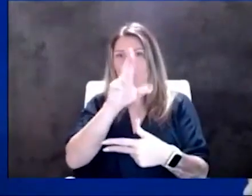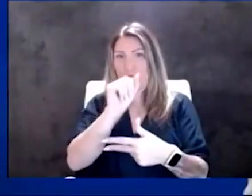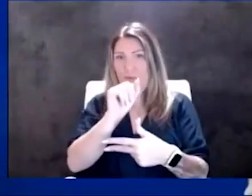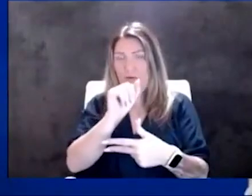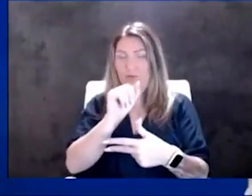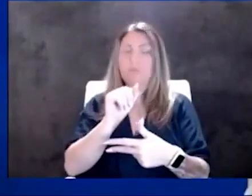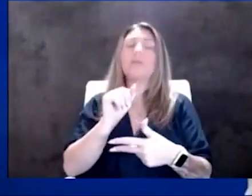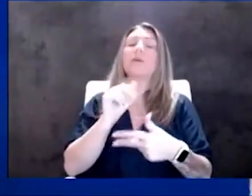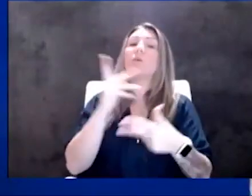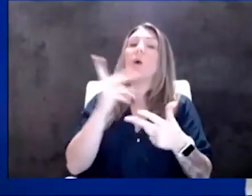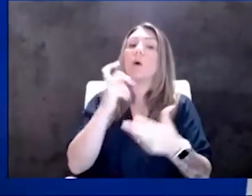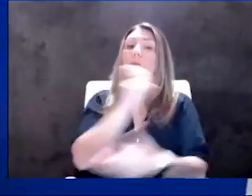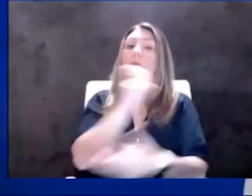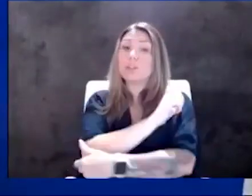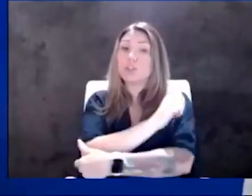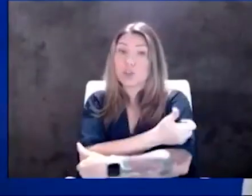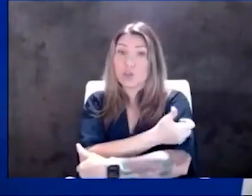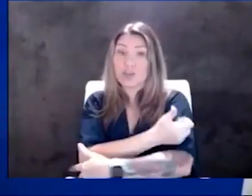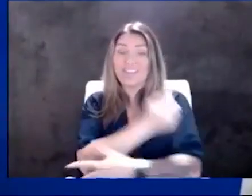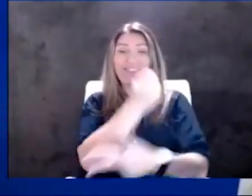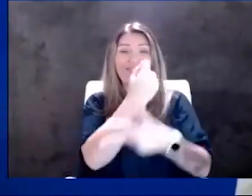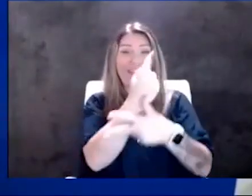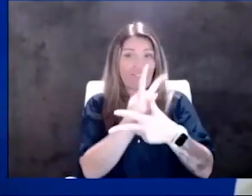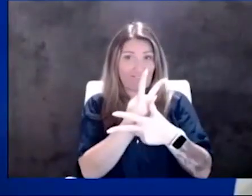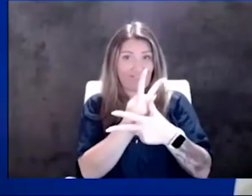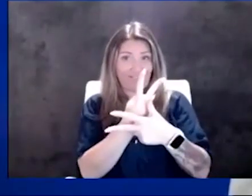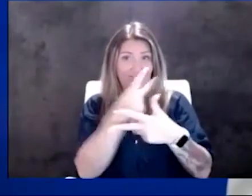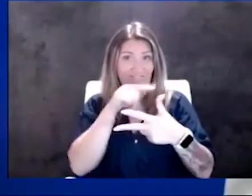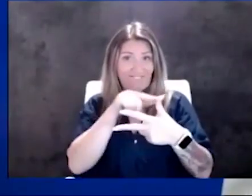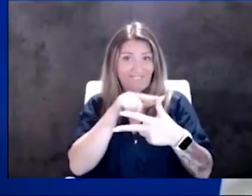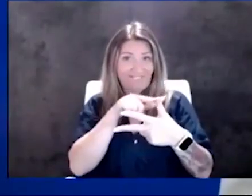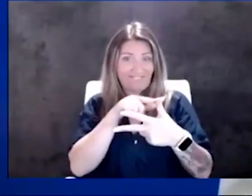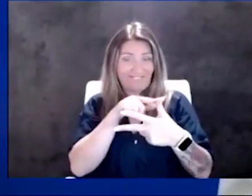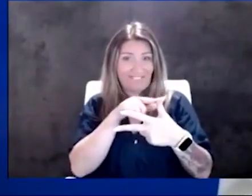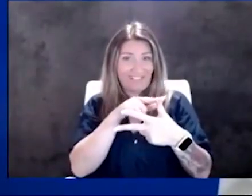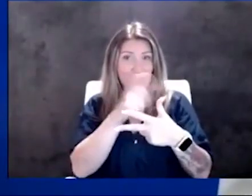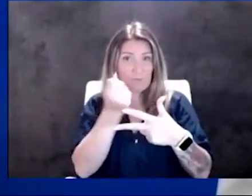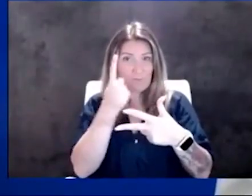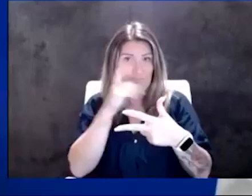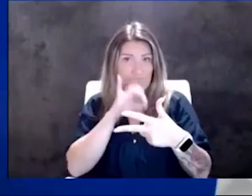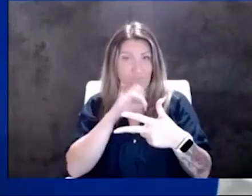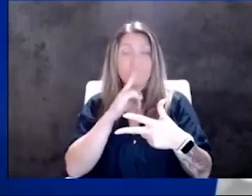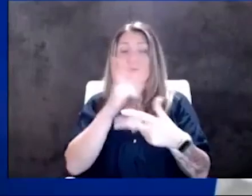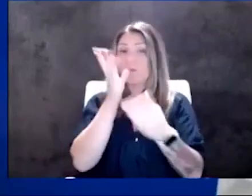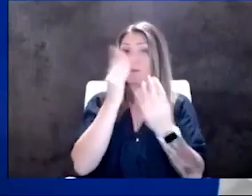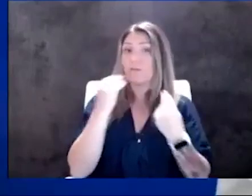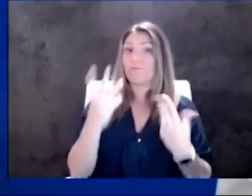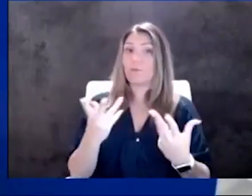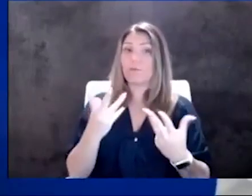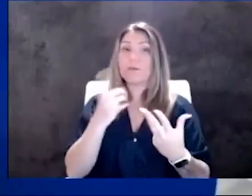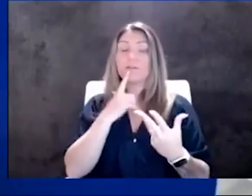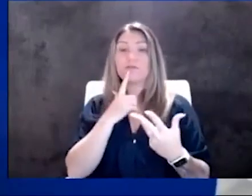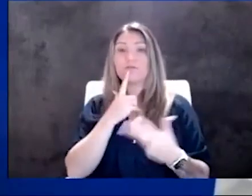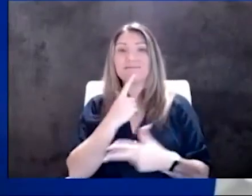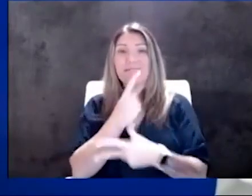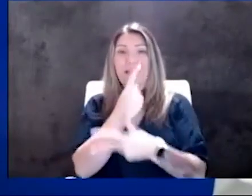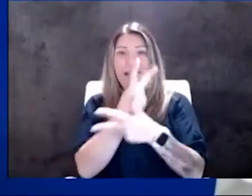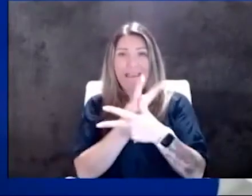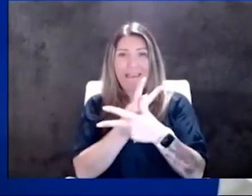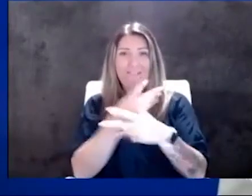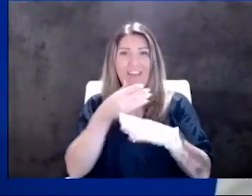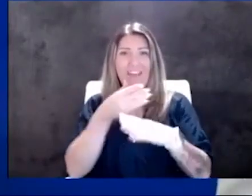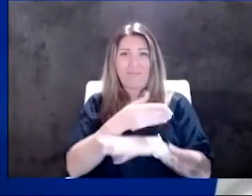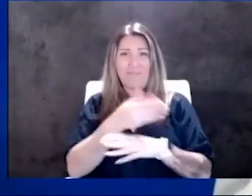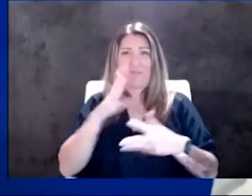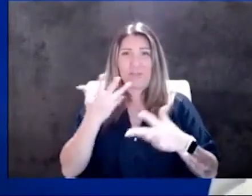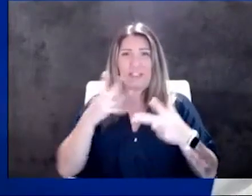was a half dose of Moderna, not a full dose of Moderna. So we don't have that information about a half dose of Moderna after the J&J vaccine. We have full dose